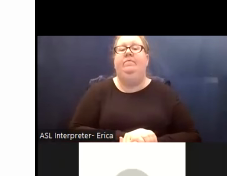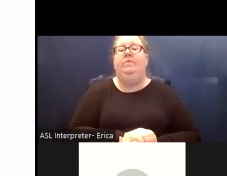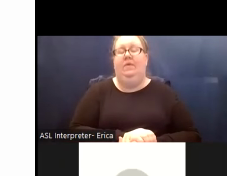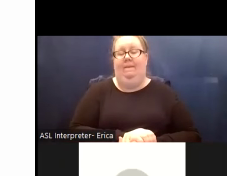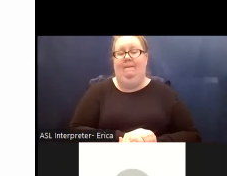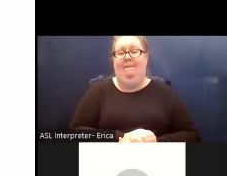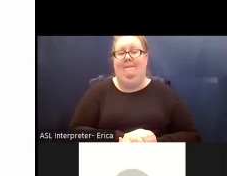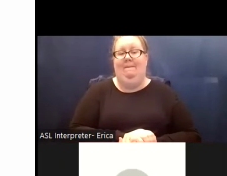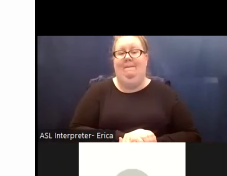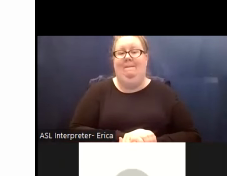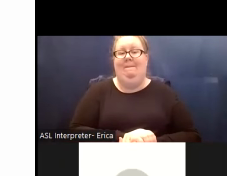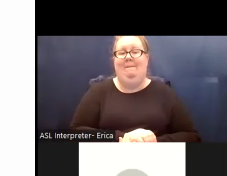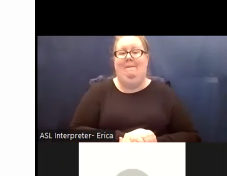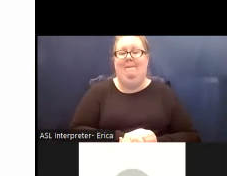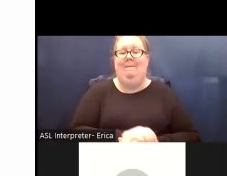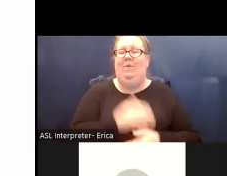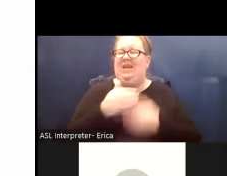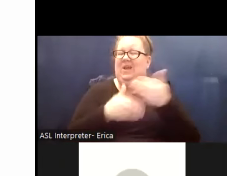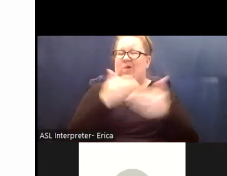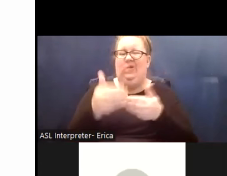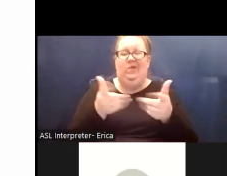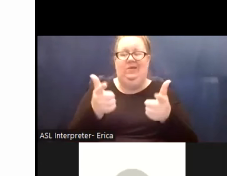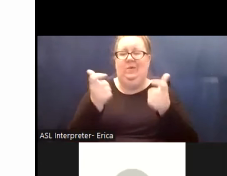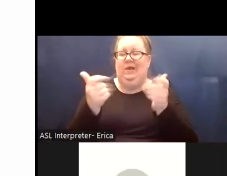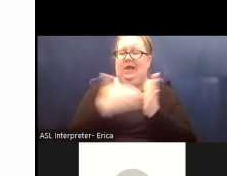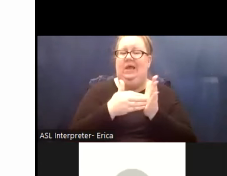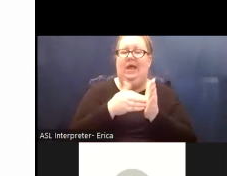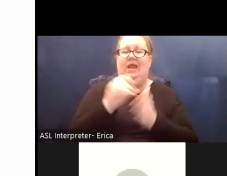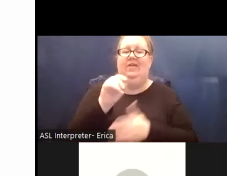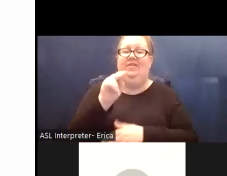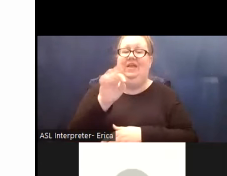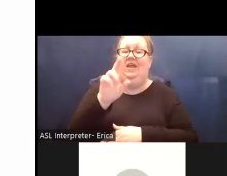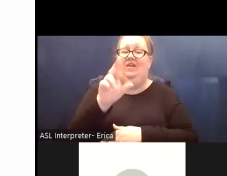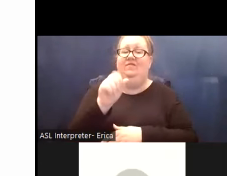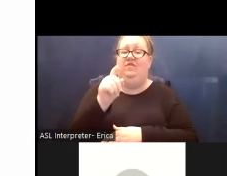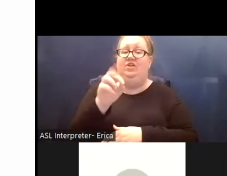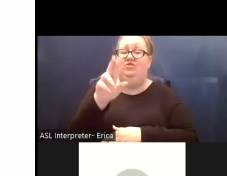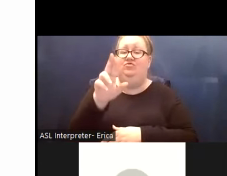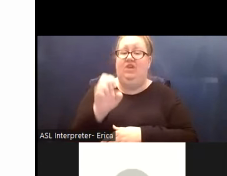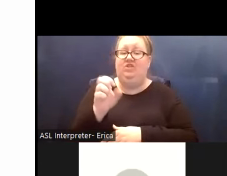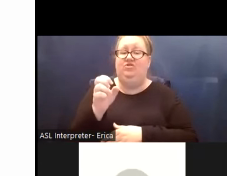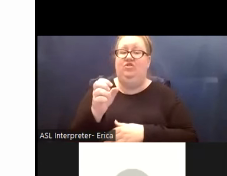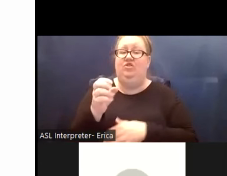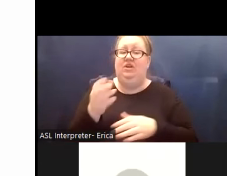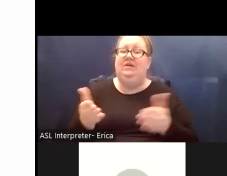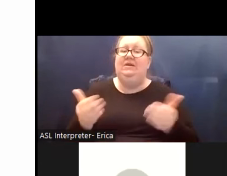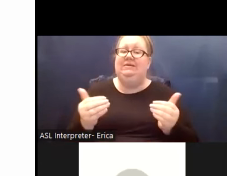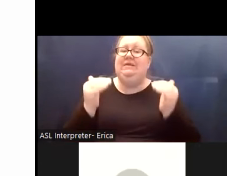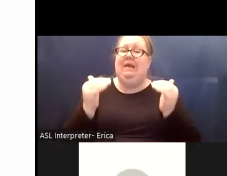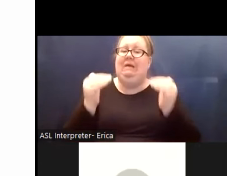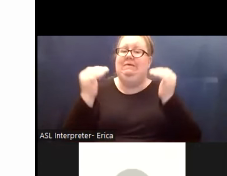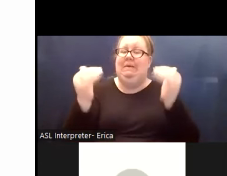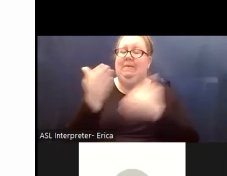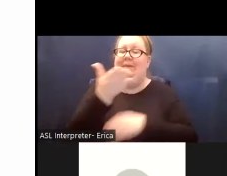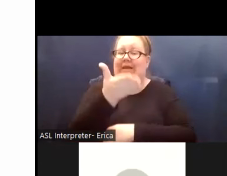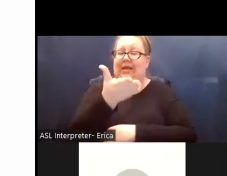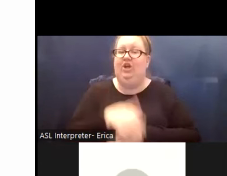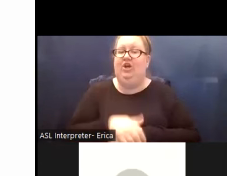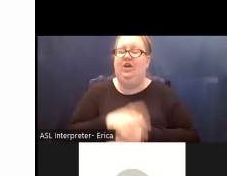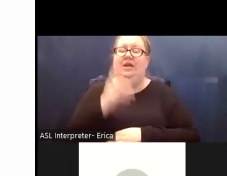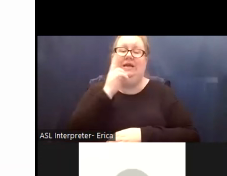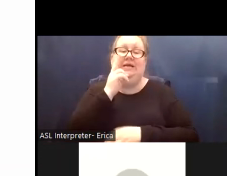We can go through these quickly. Again, the infrastructure scales up a bit here. We can see